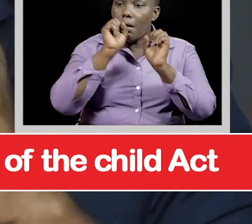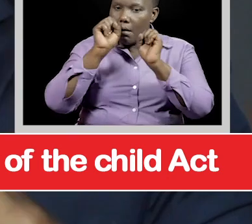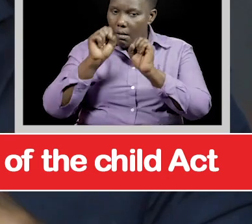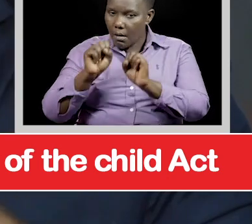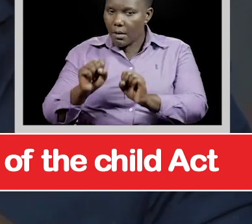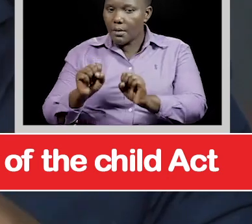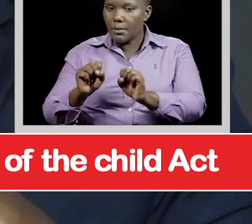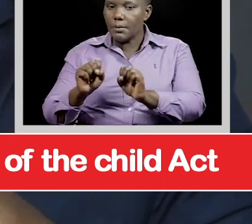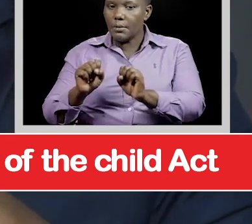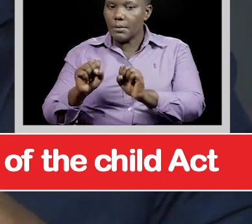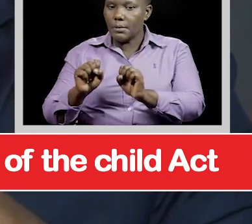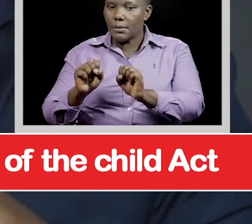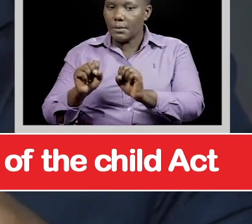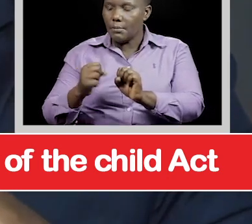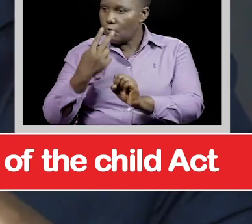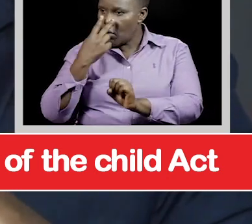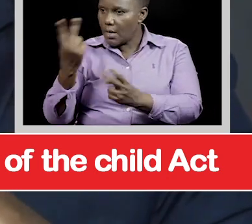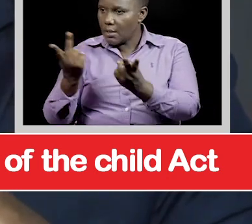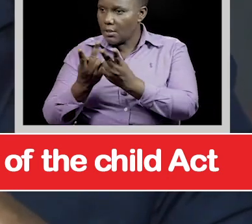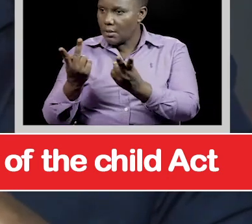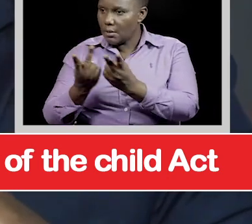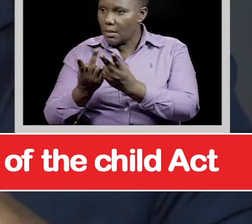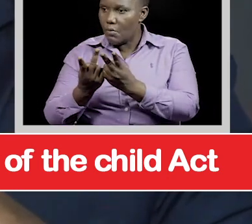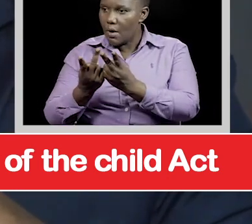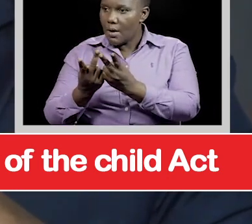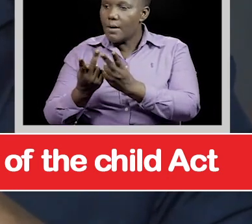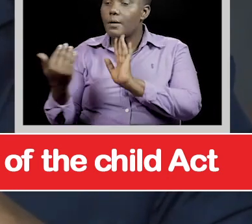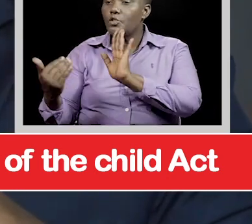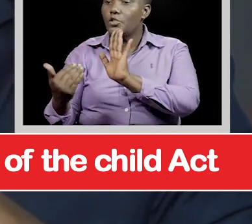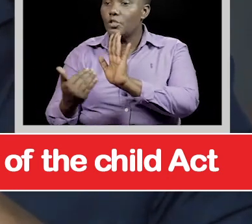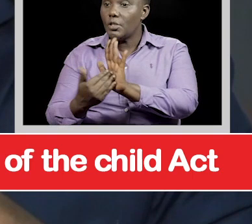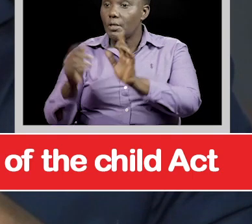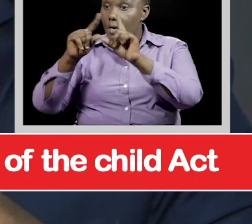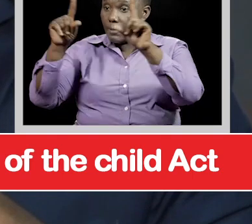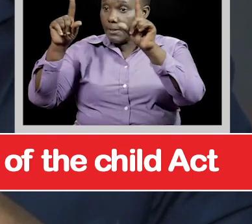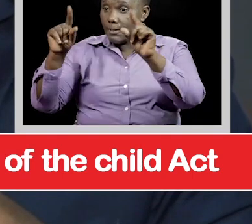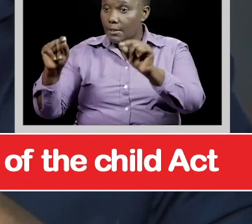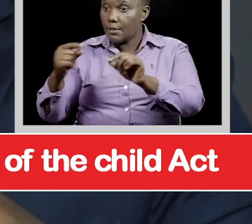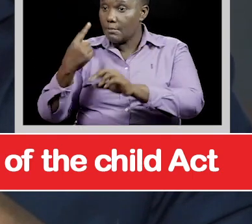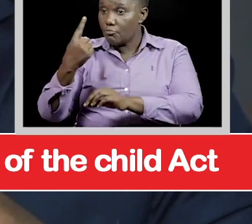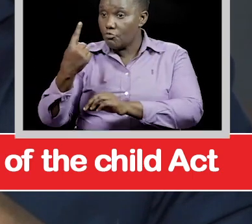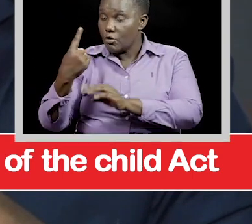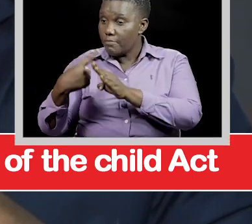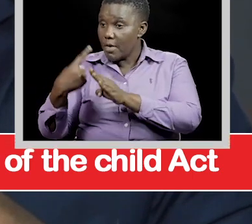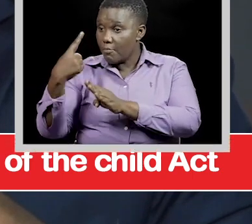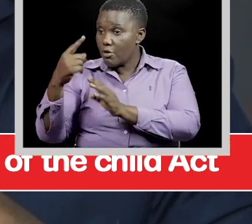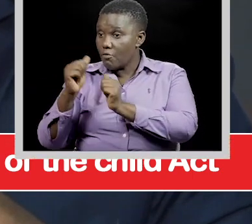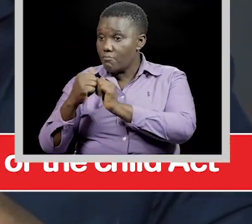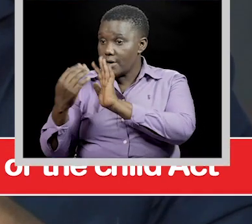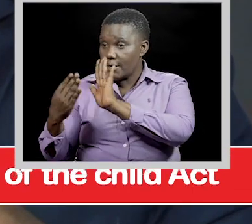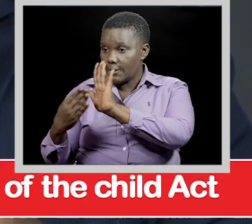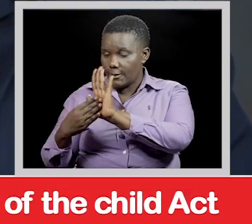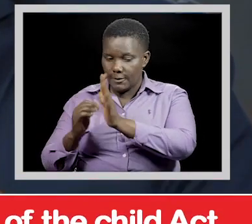specifically provided for under Section 119 of the Law of the Child Act. And